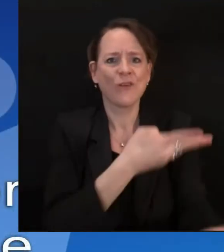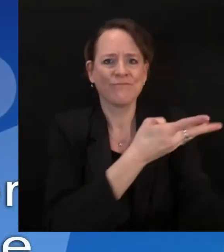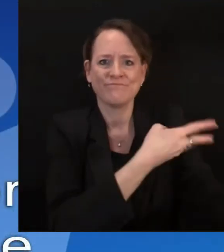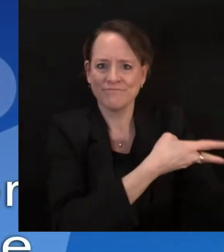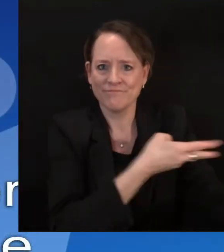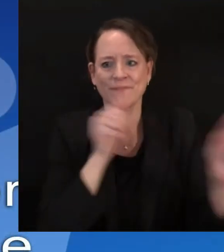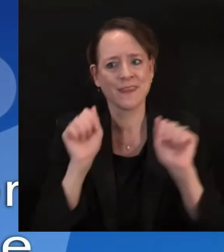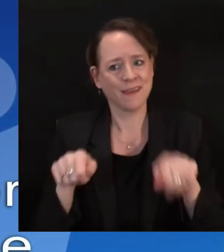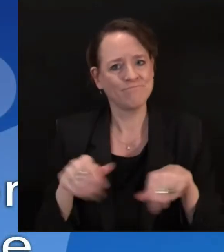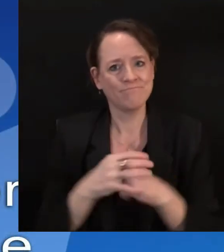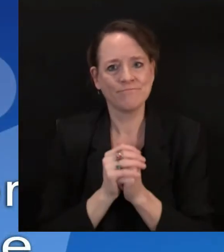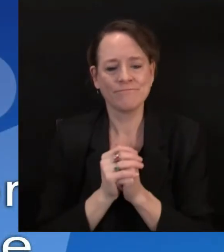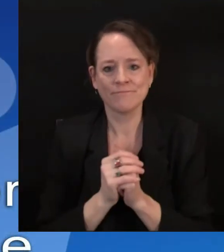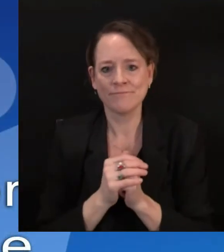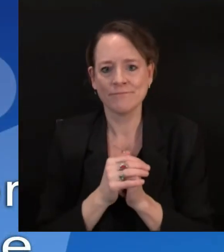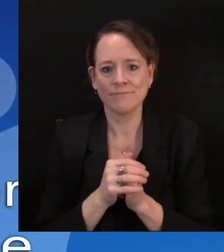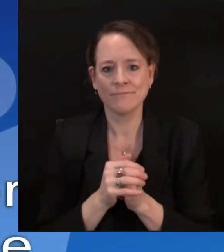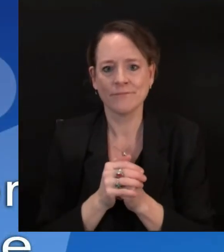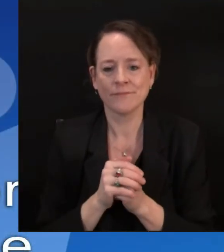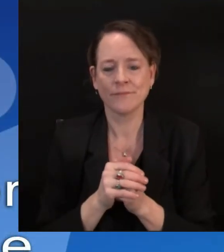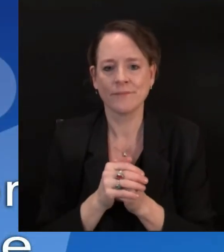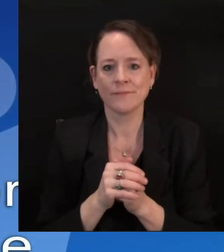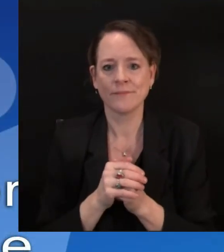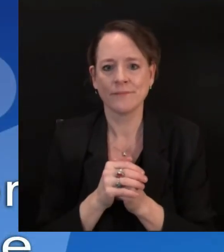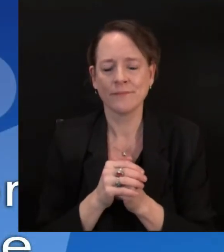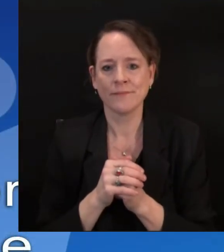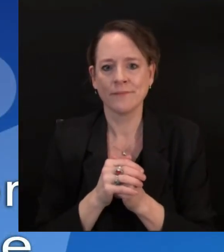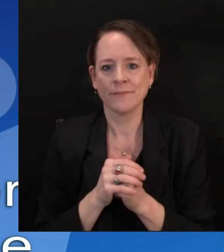Ola from TMJ4 in Milwaukee. Mary Jo?